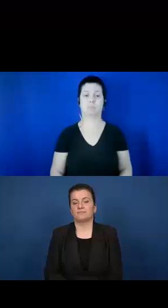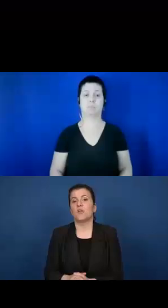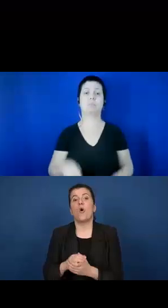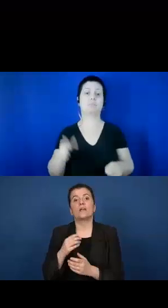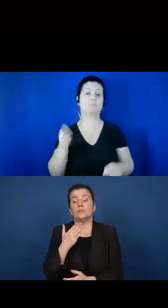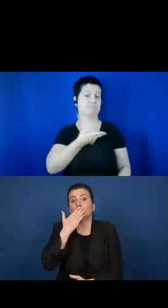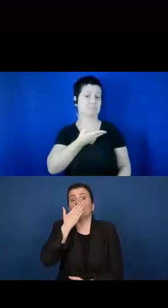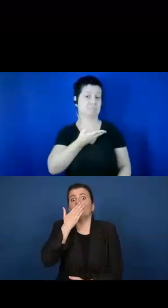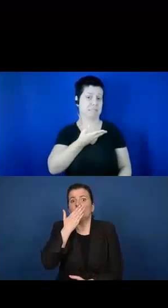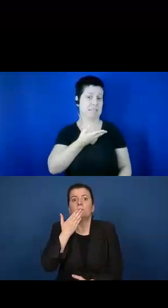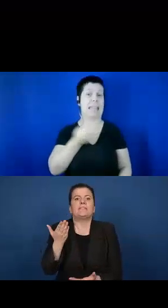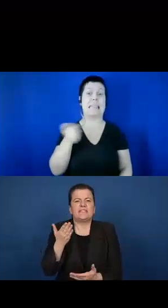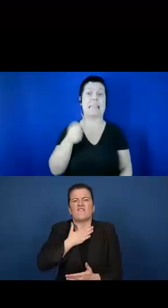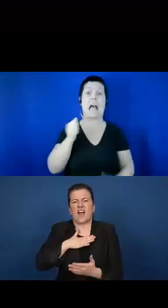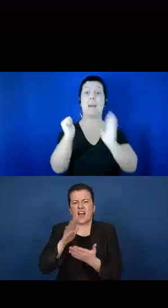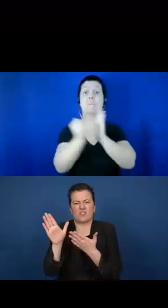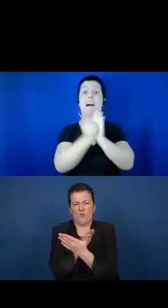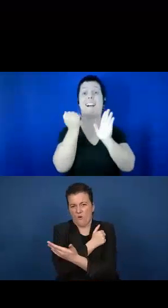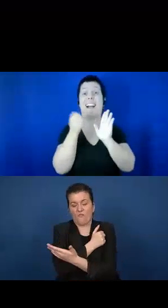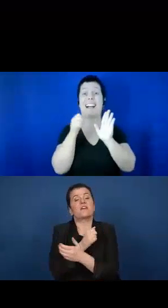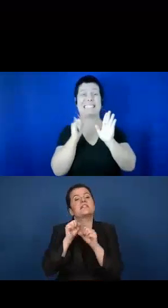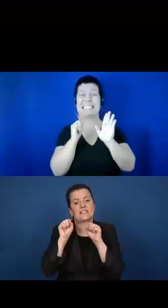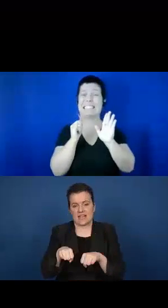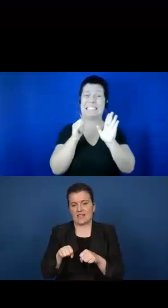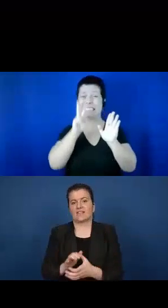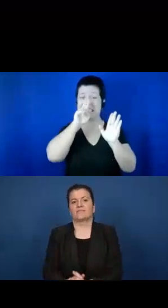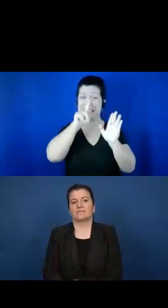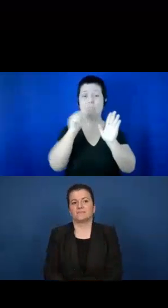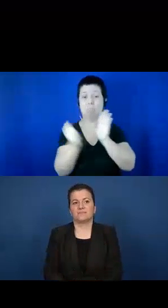if something is not exactly as we want.